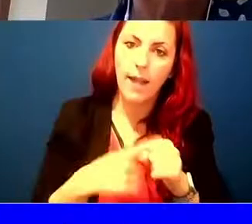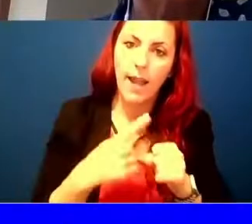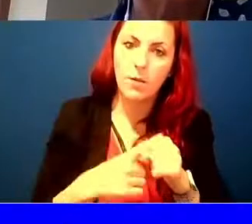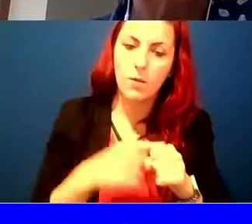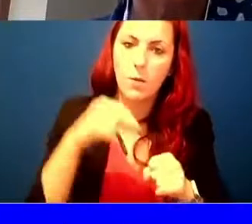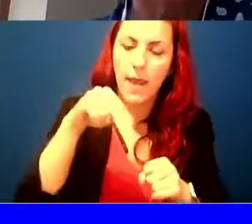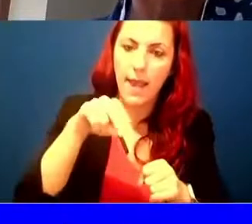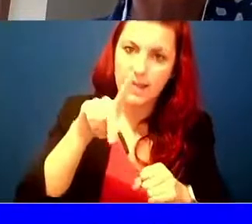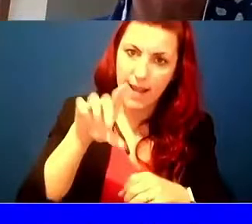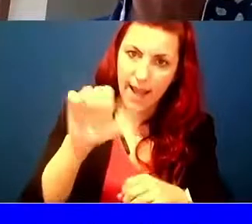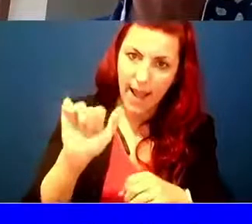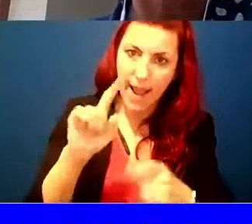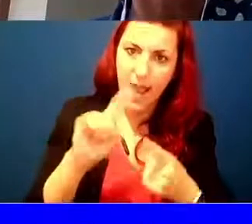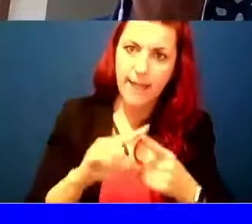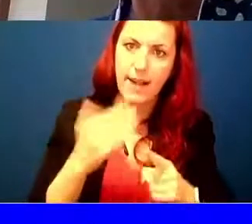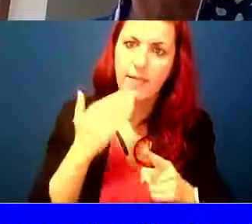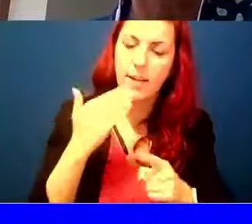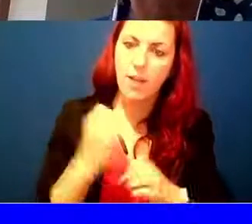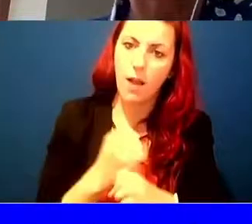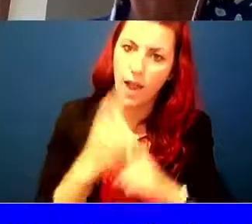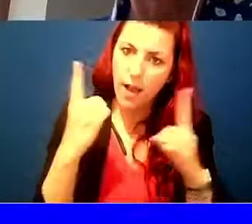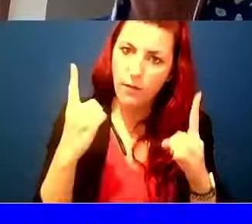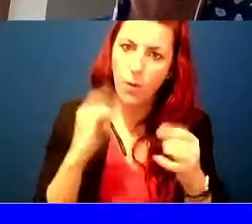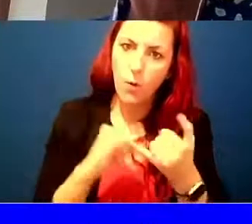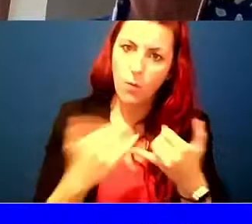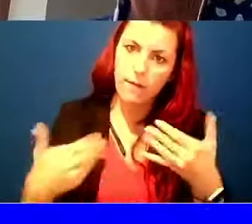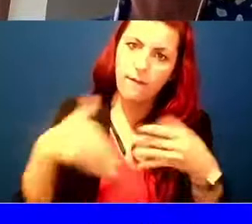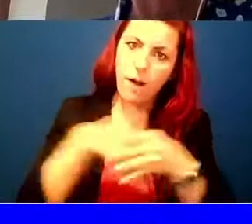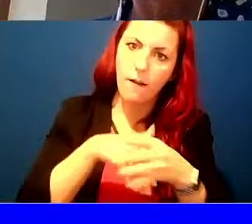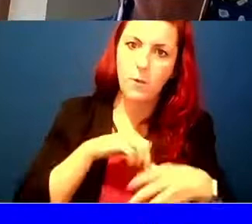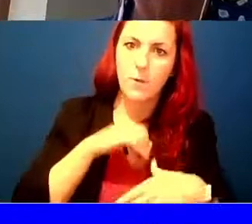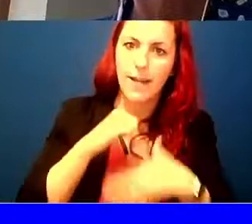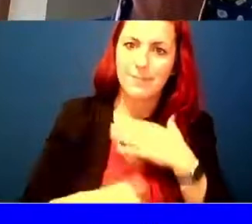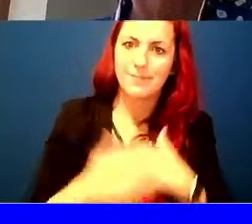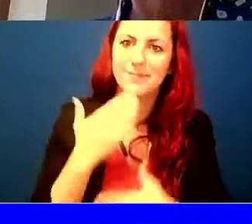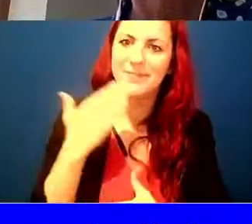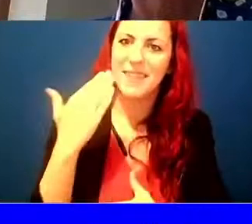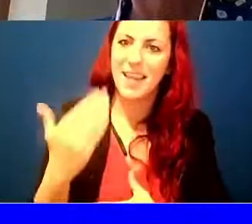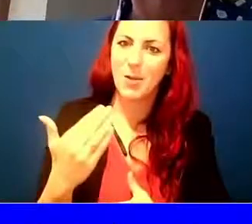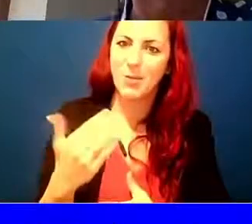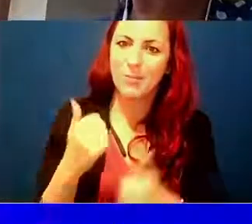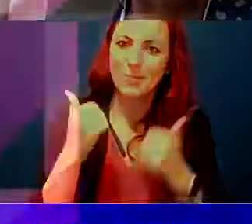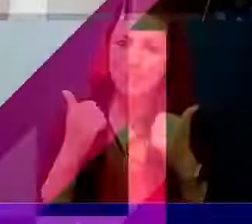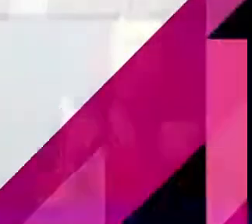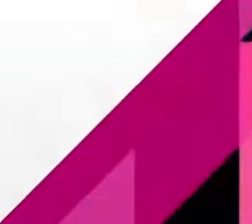Disability Authority, and thanks to everybody for today's inputs. Thank you.